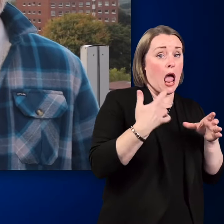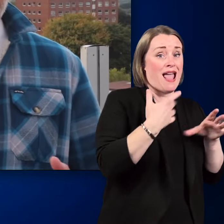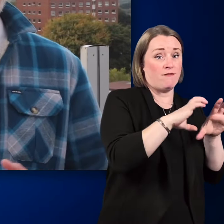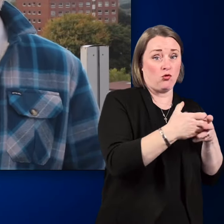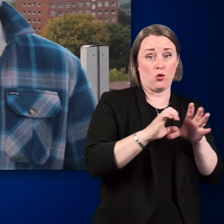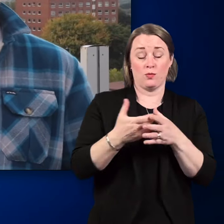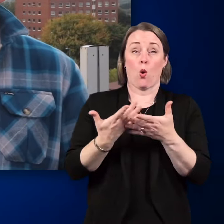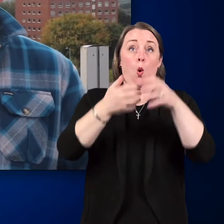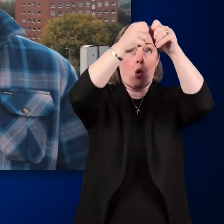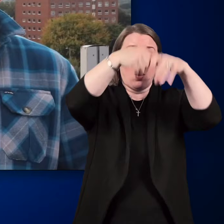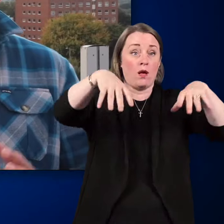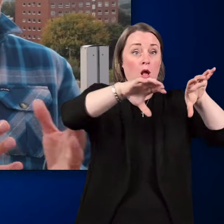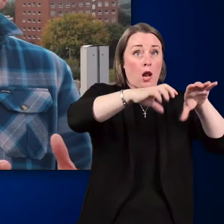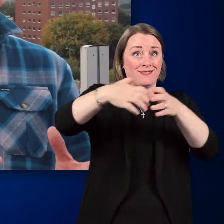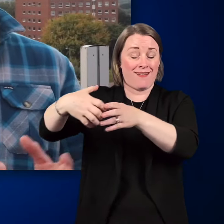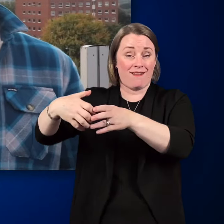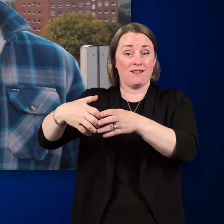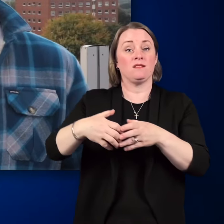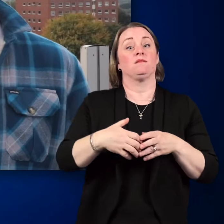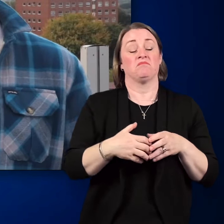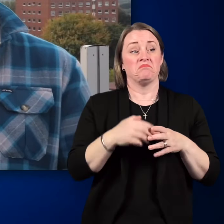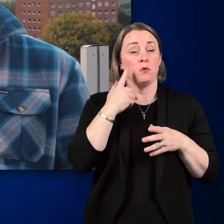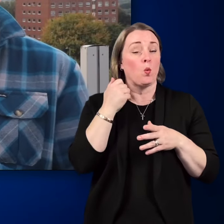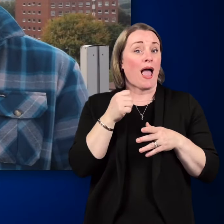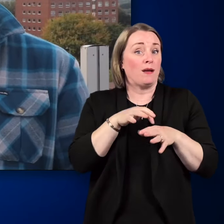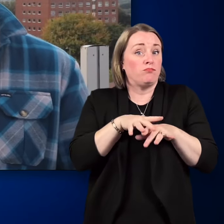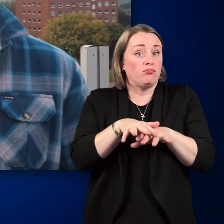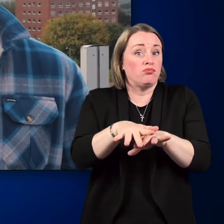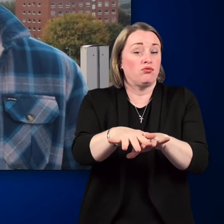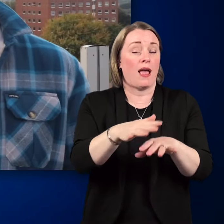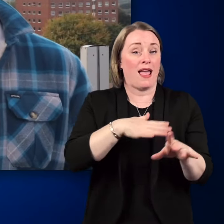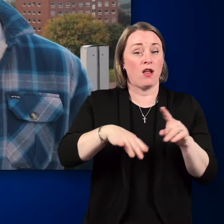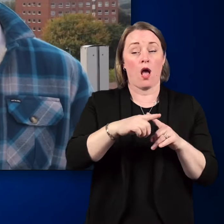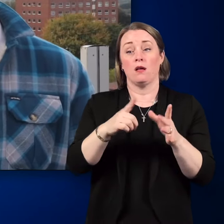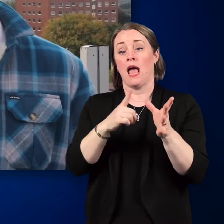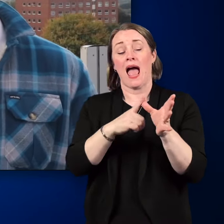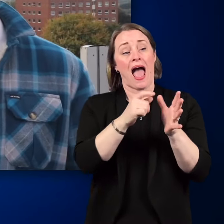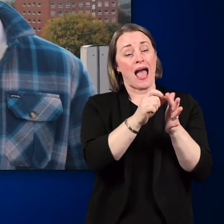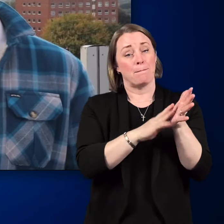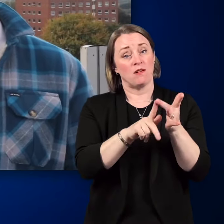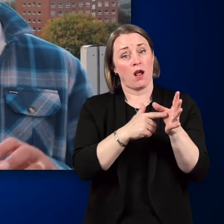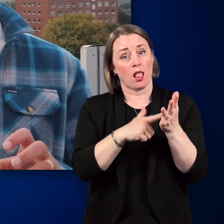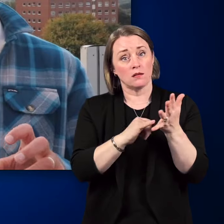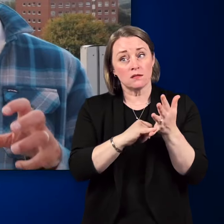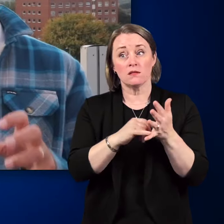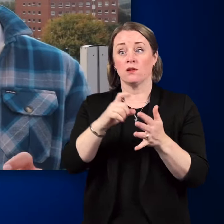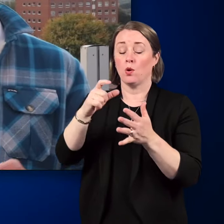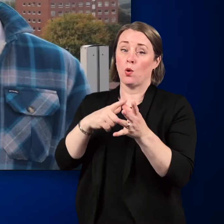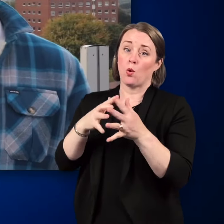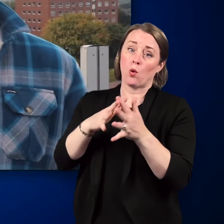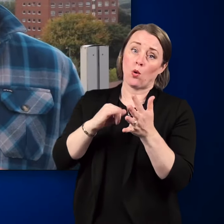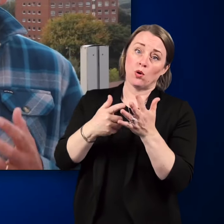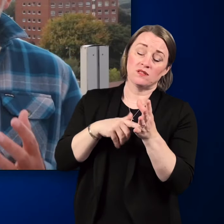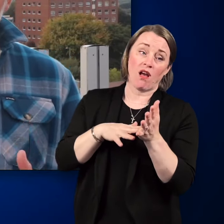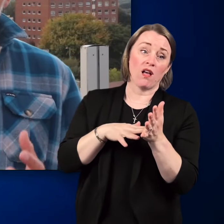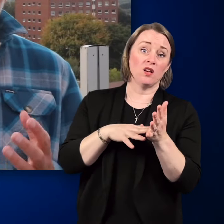we have clusters seeking to reach the Admiral's locality and the Causton locality. Even smaller